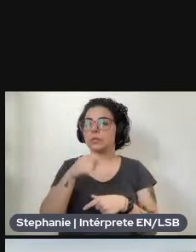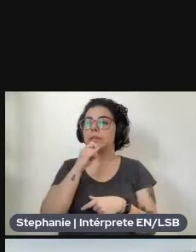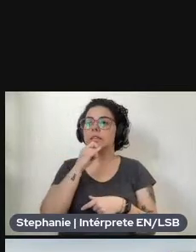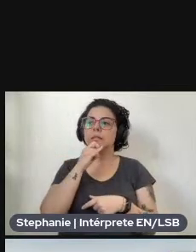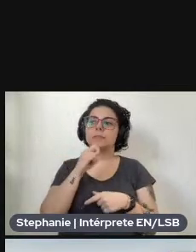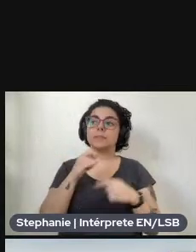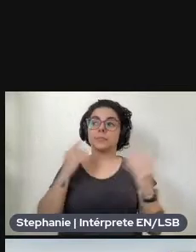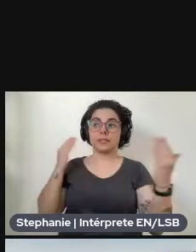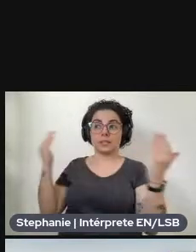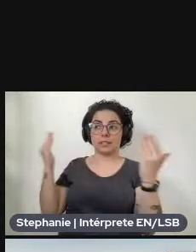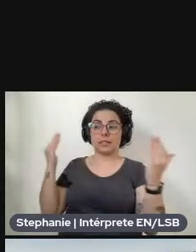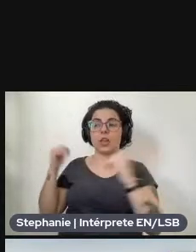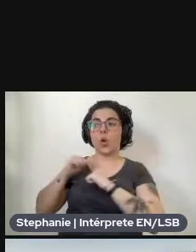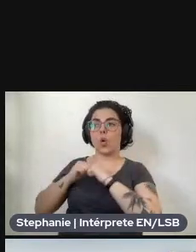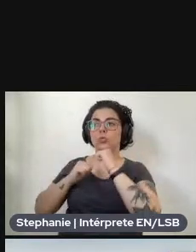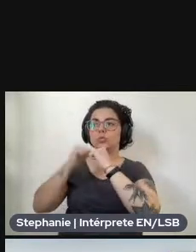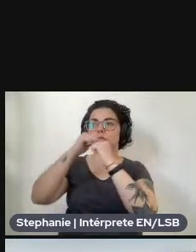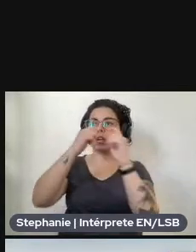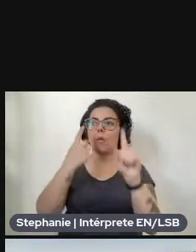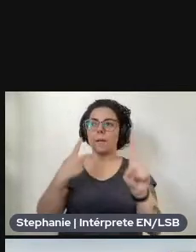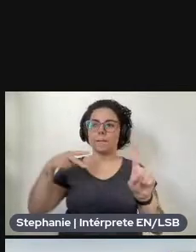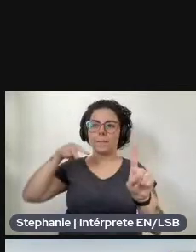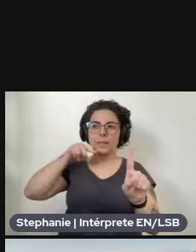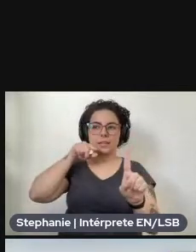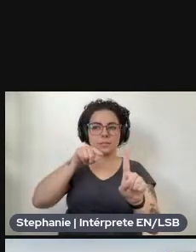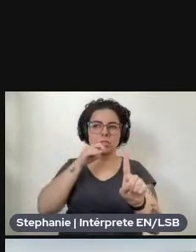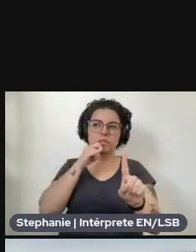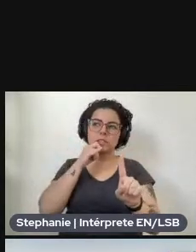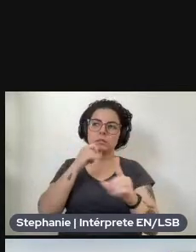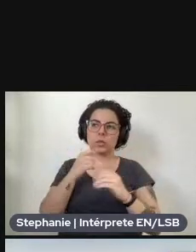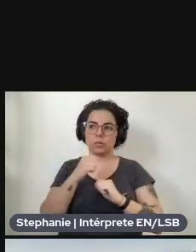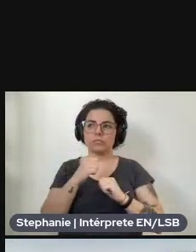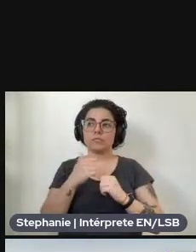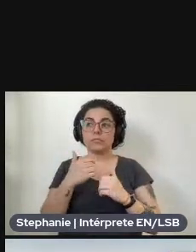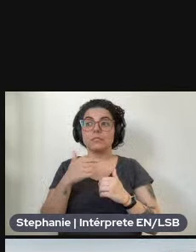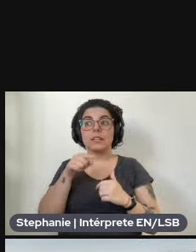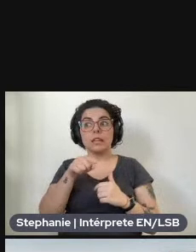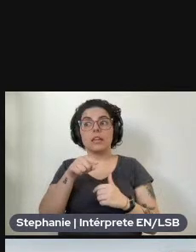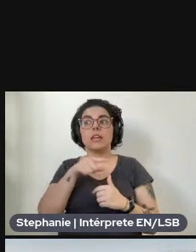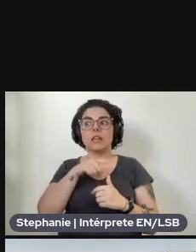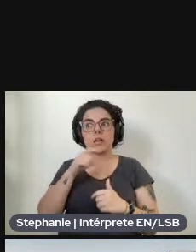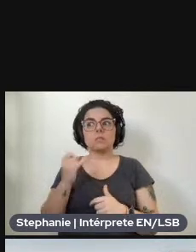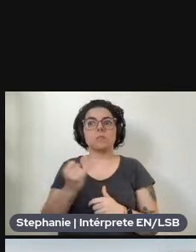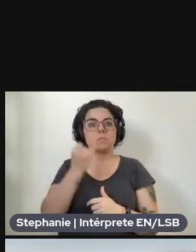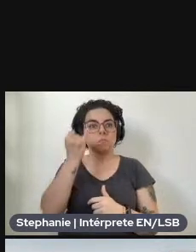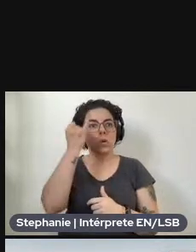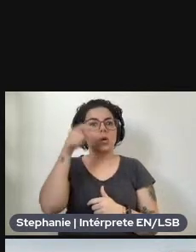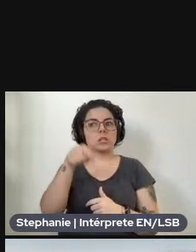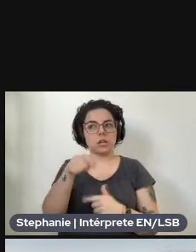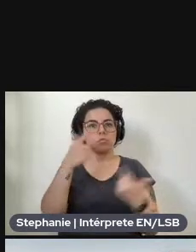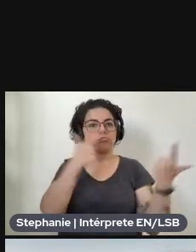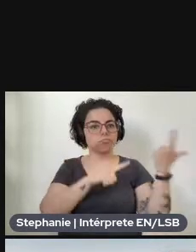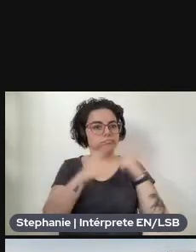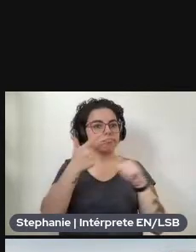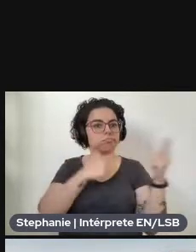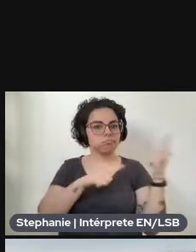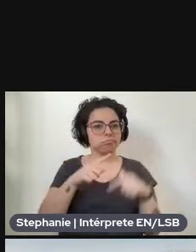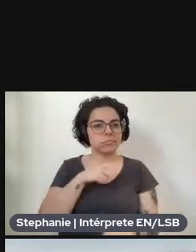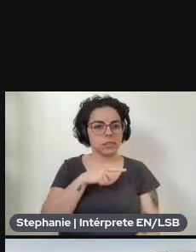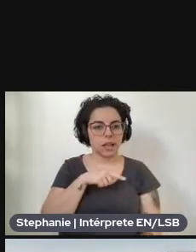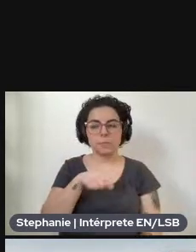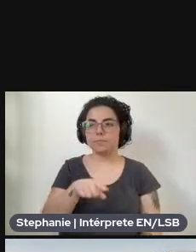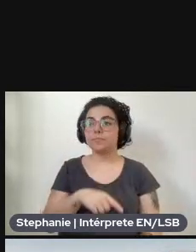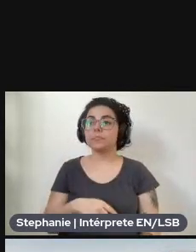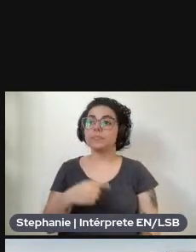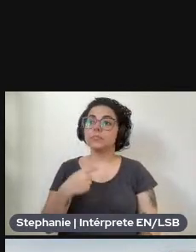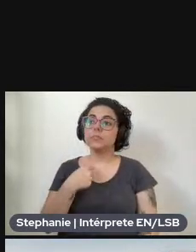diachronic constructional approach, the constructionalization approach, has really important merits. So I try to